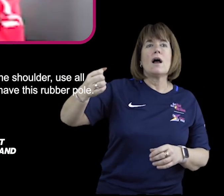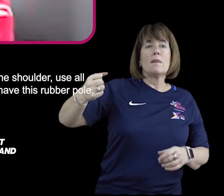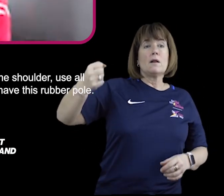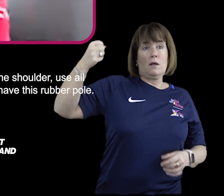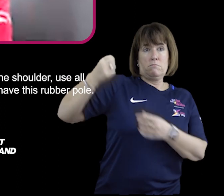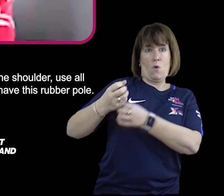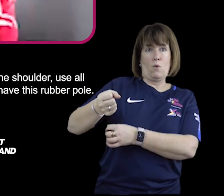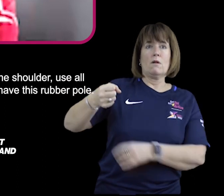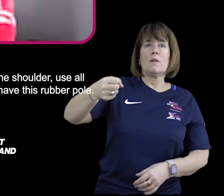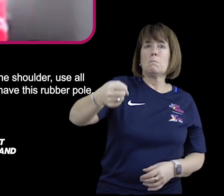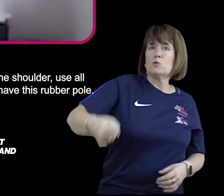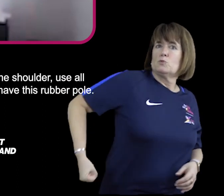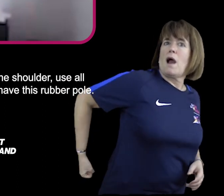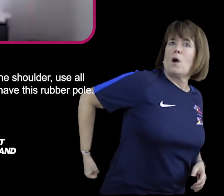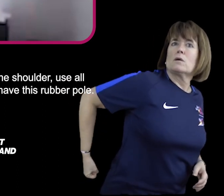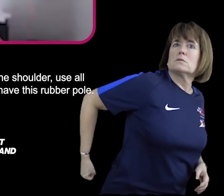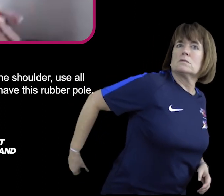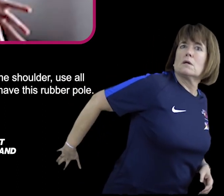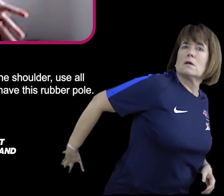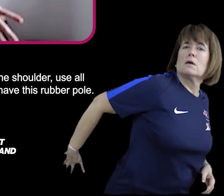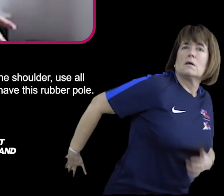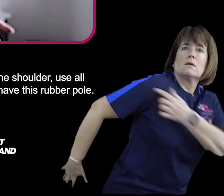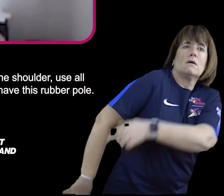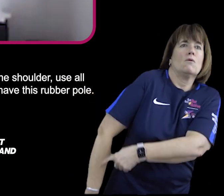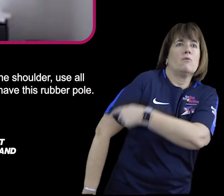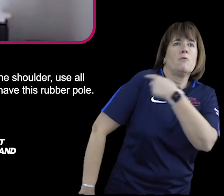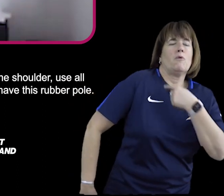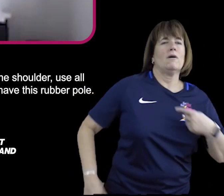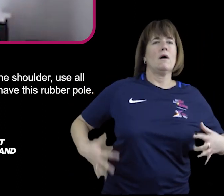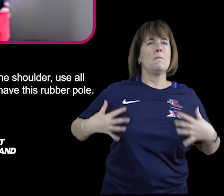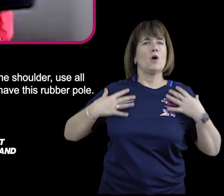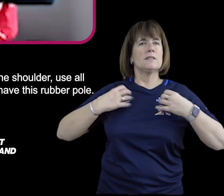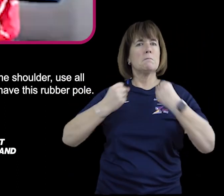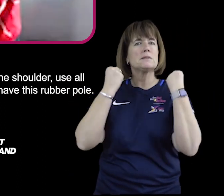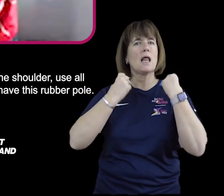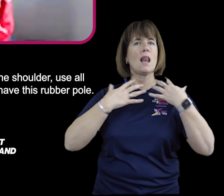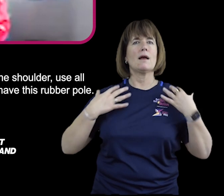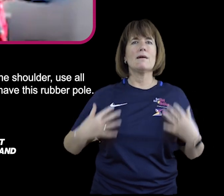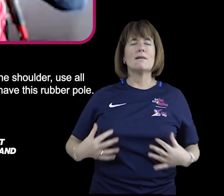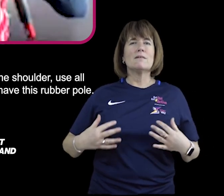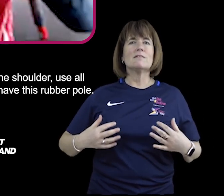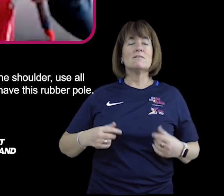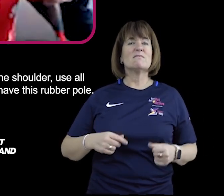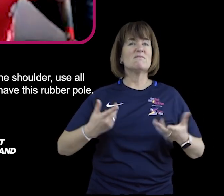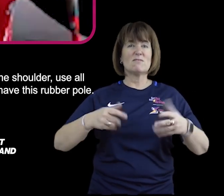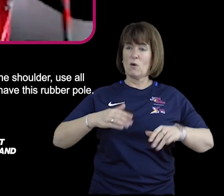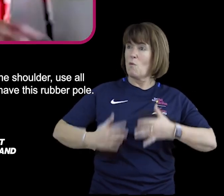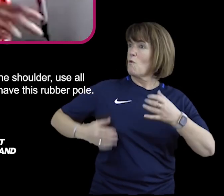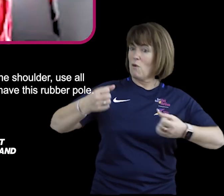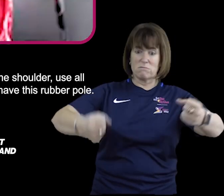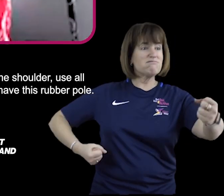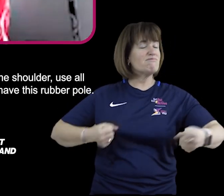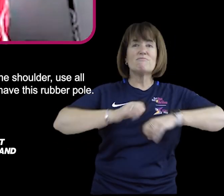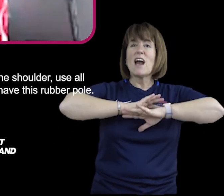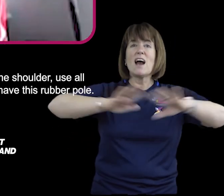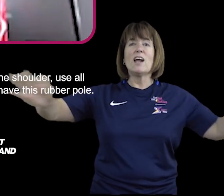And we push in the pole and we push backwards and release. So we get a full motion through the